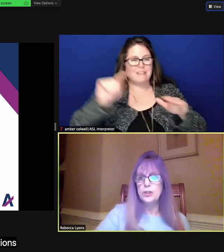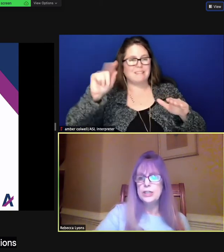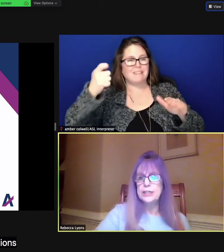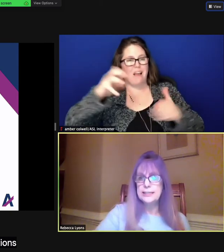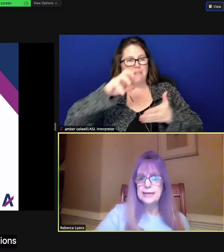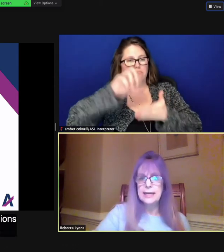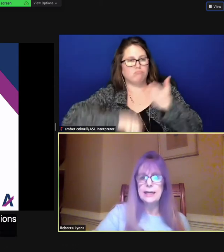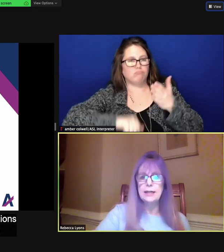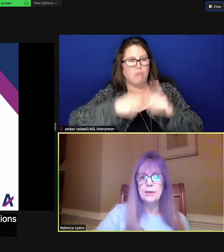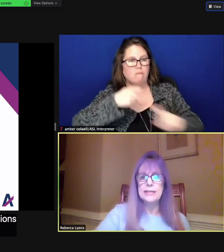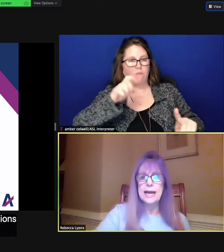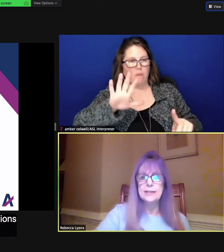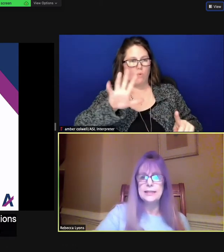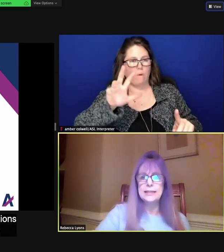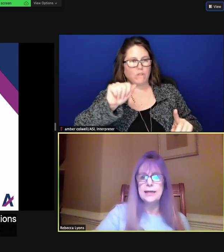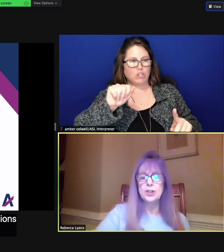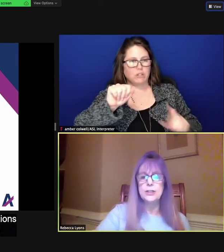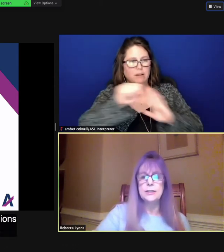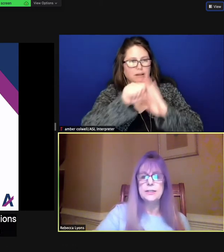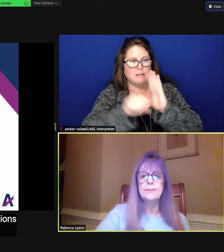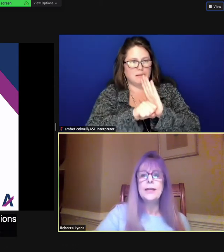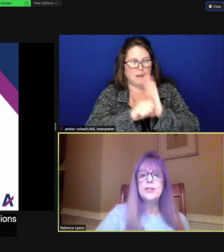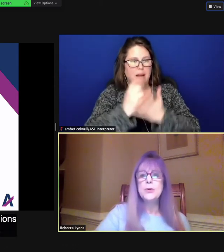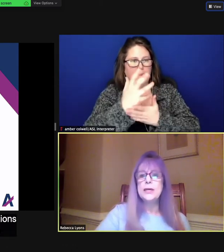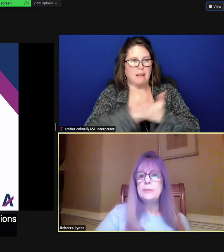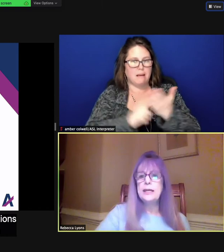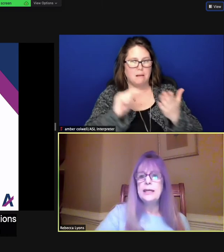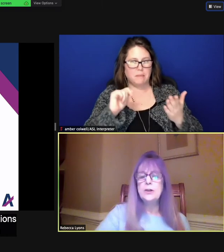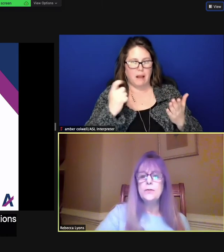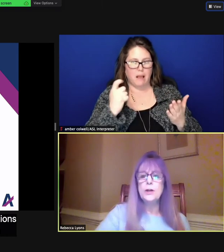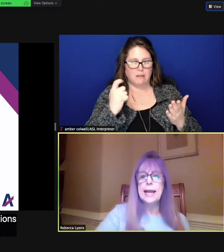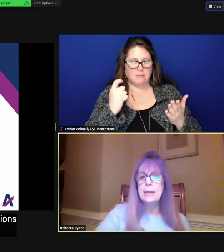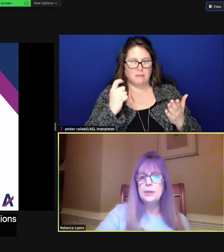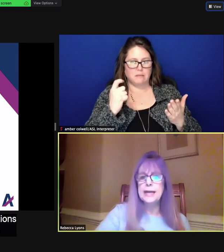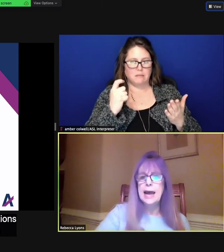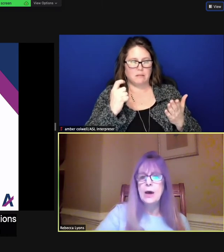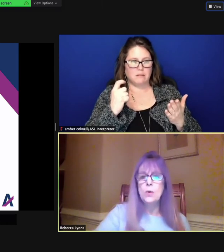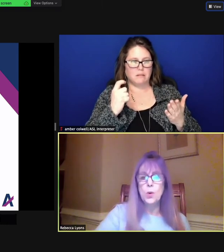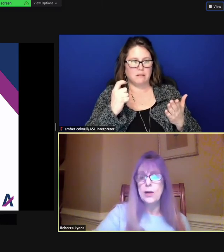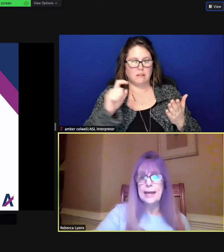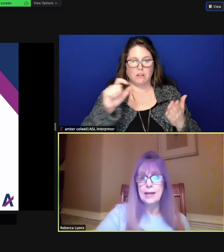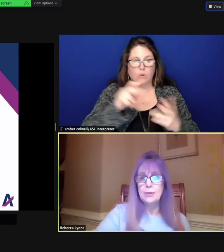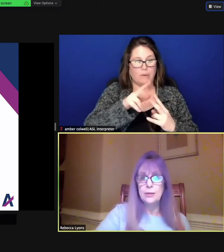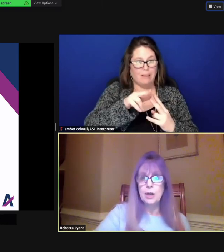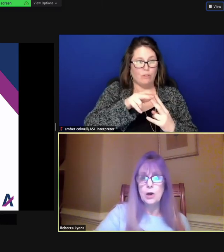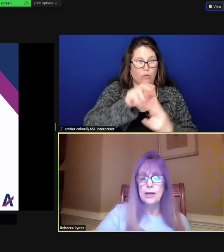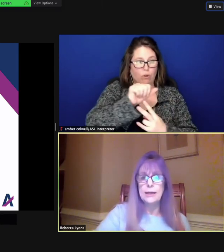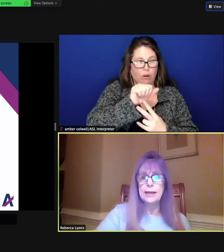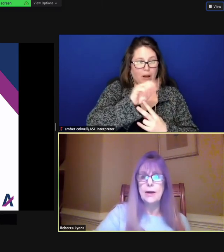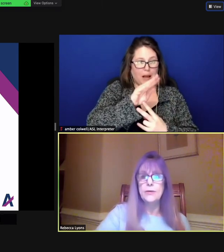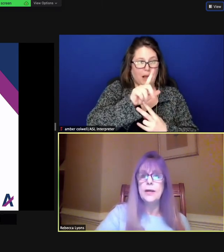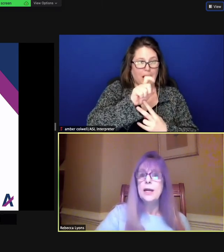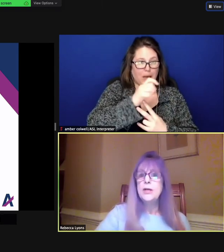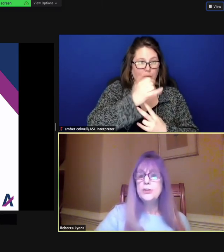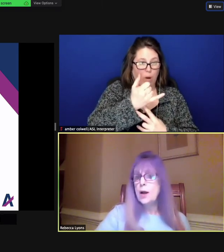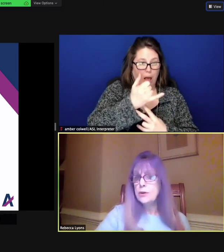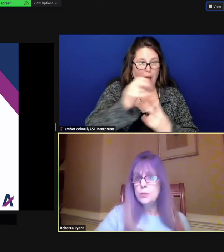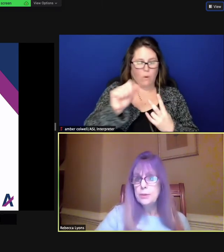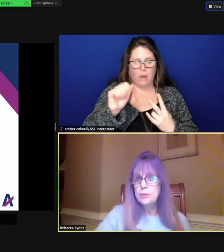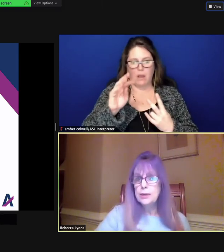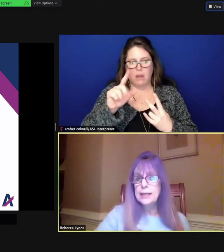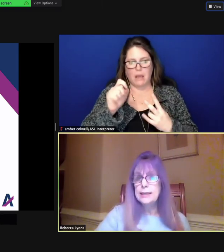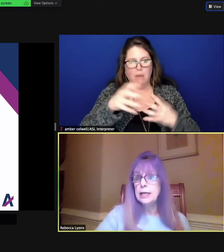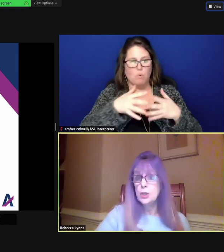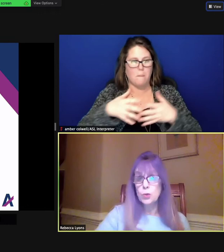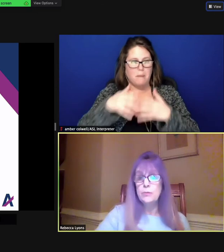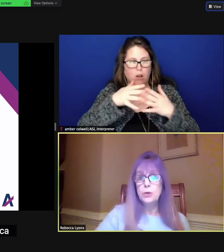your Virginia state income tax deductions. So it can be either for an ABLEnow or an ABLE America account. So other